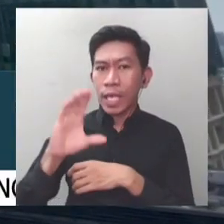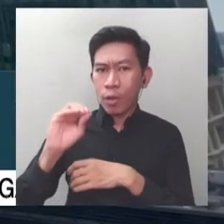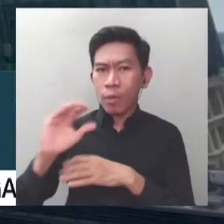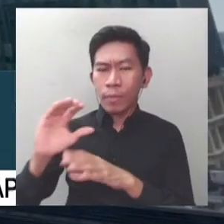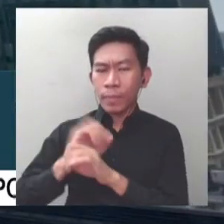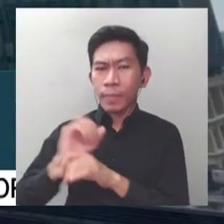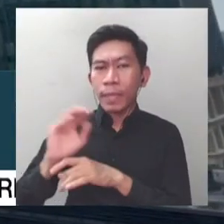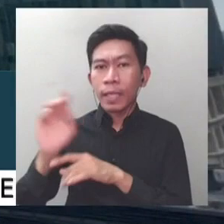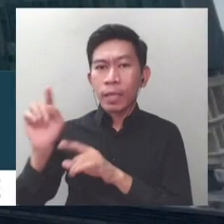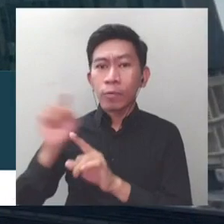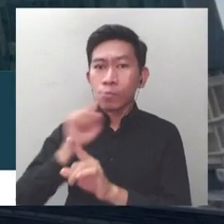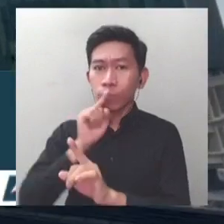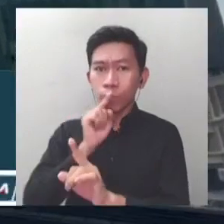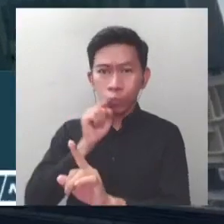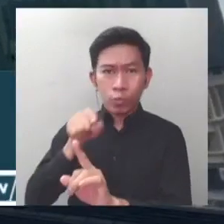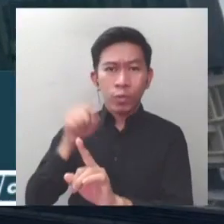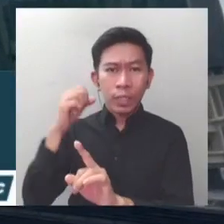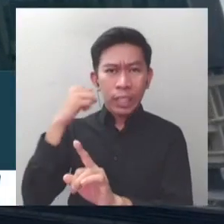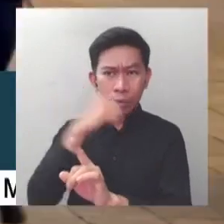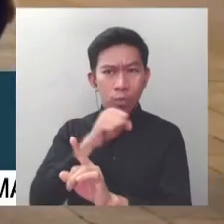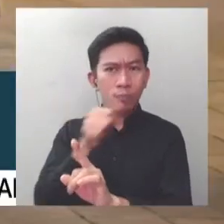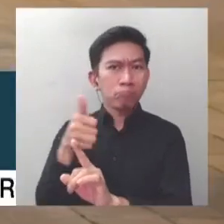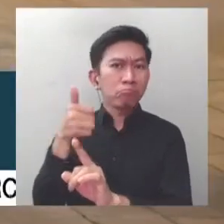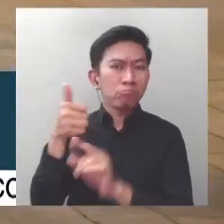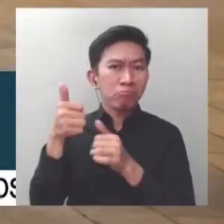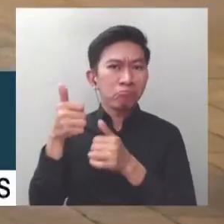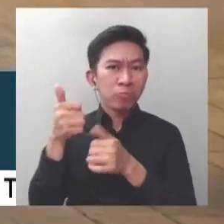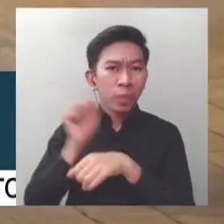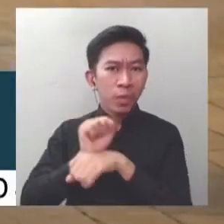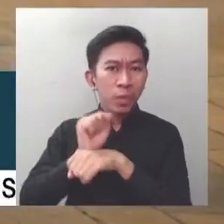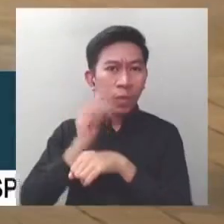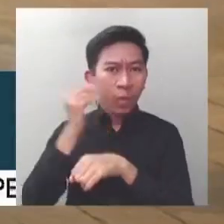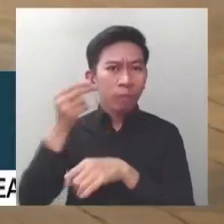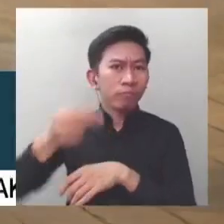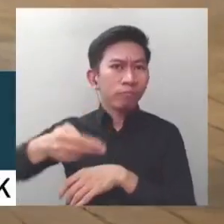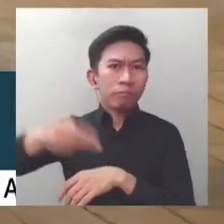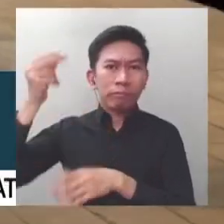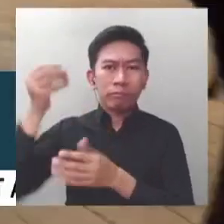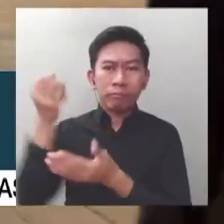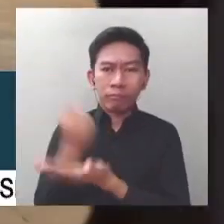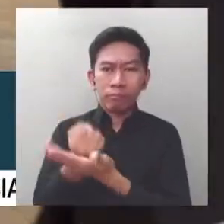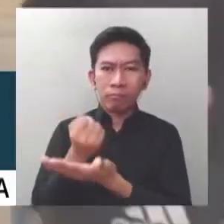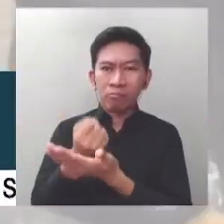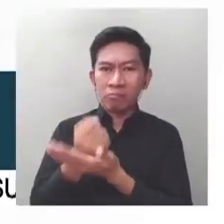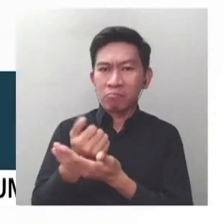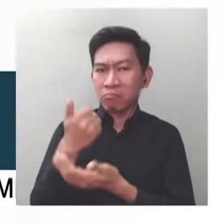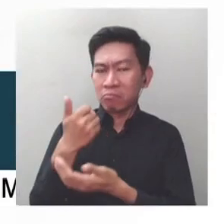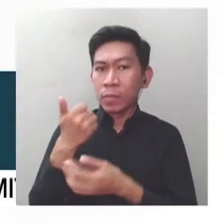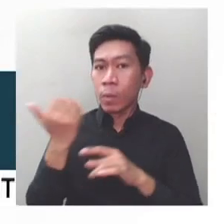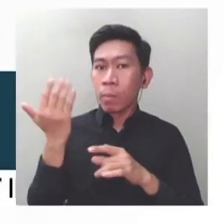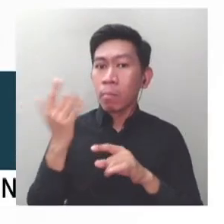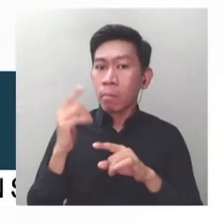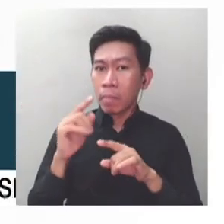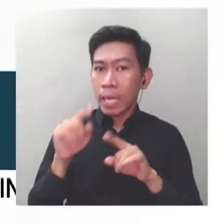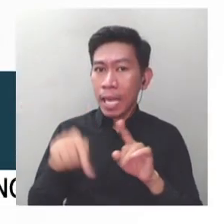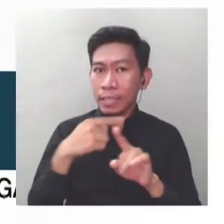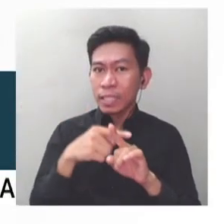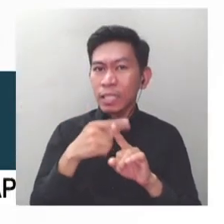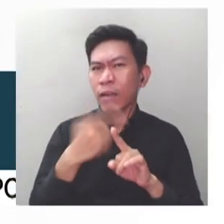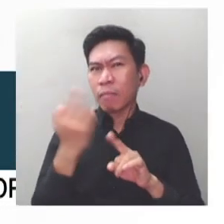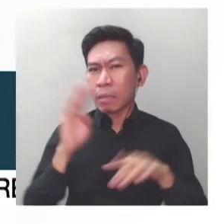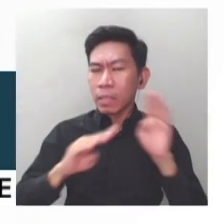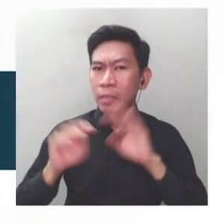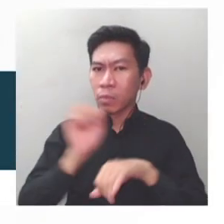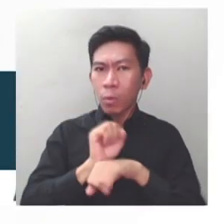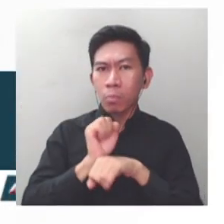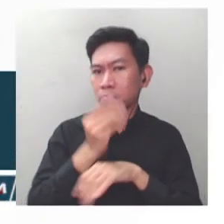labor destination for OFWs because of the high salary. While labor issues are rare, the minimum wage for factory